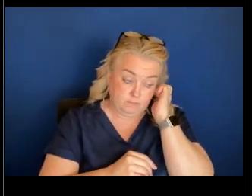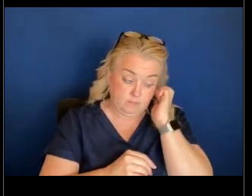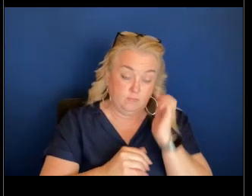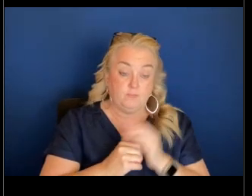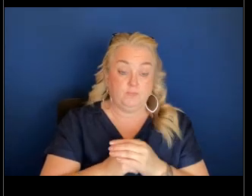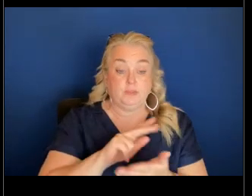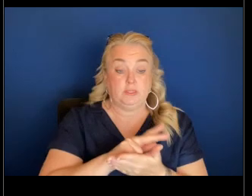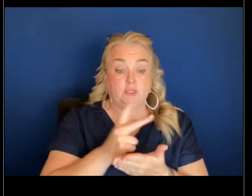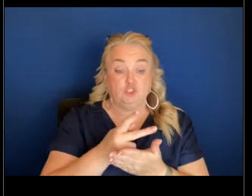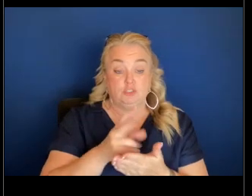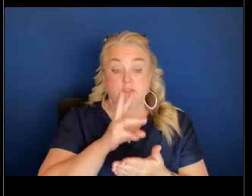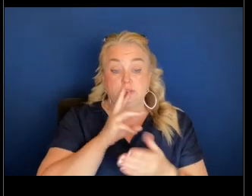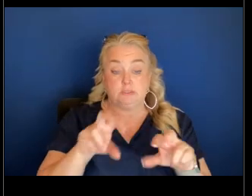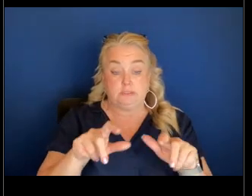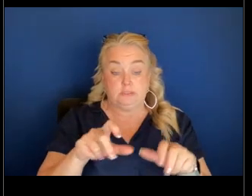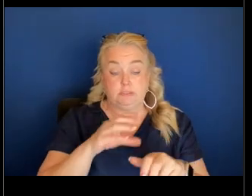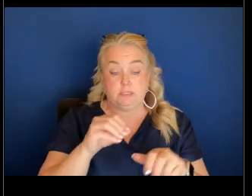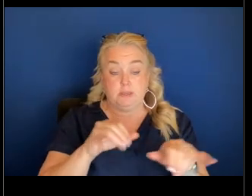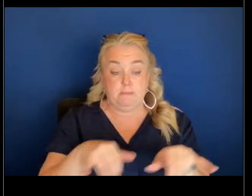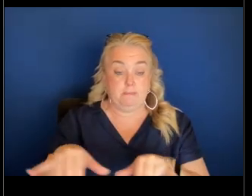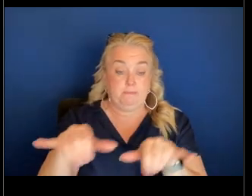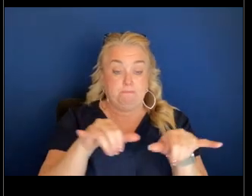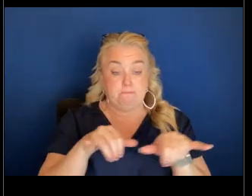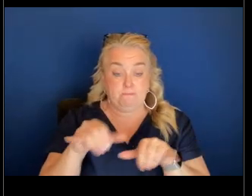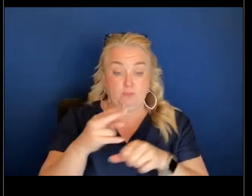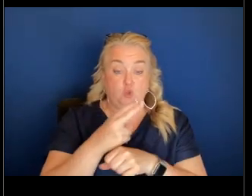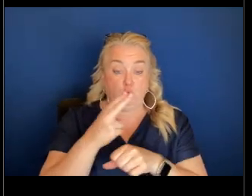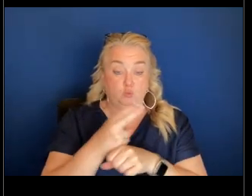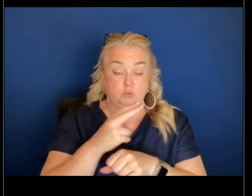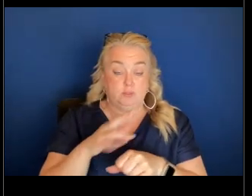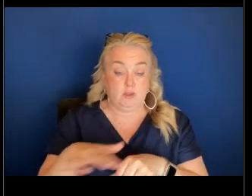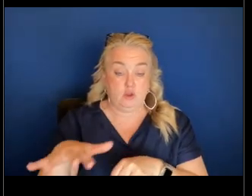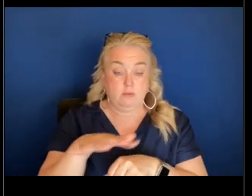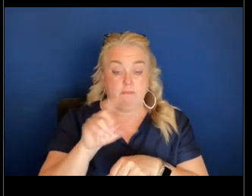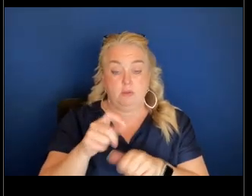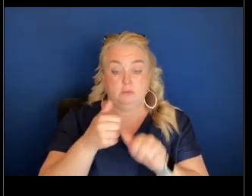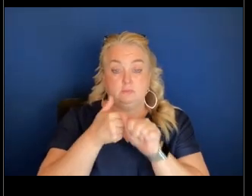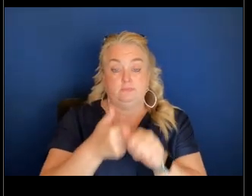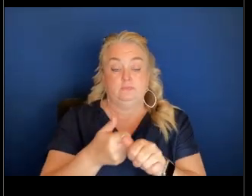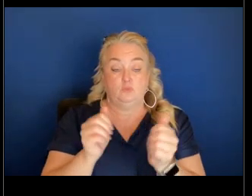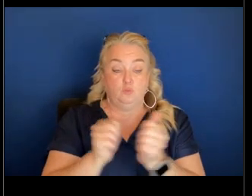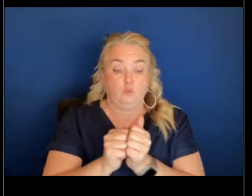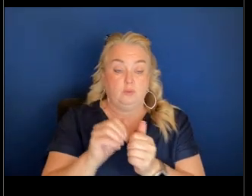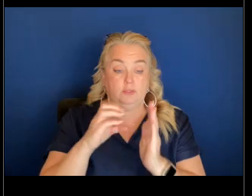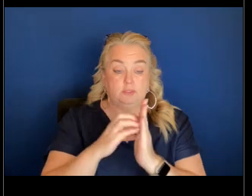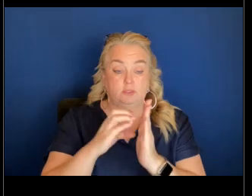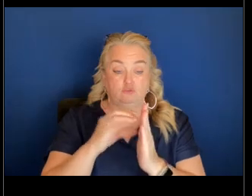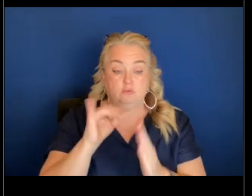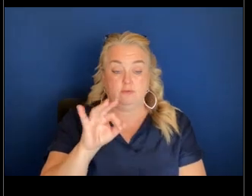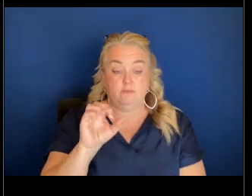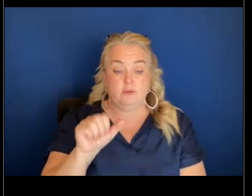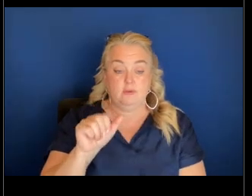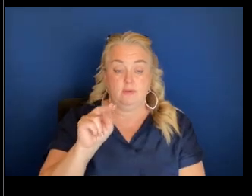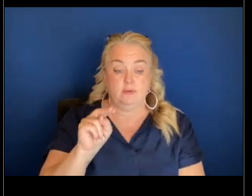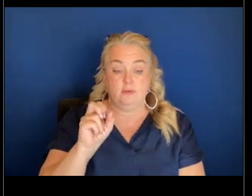Kitchen sinks in public and common use areas must comply with the applicable sections